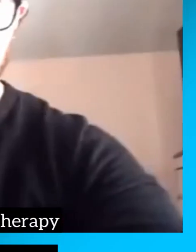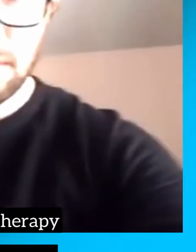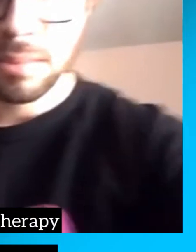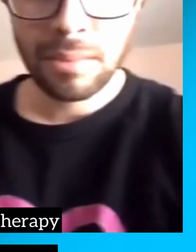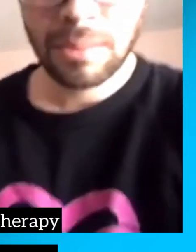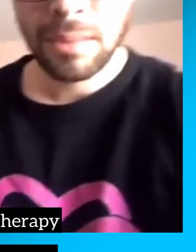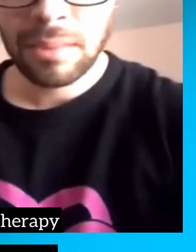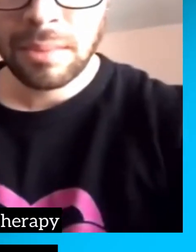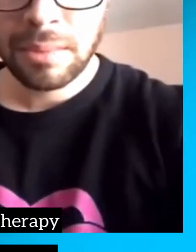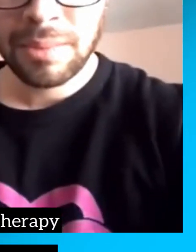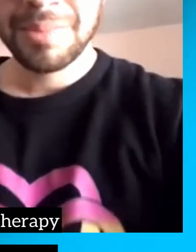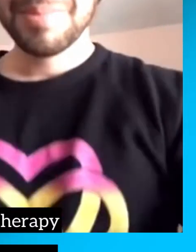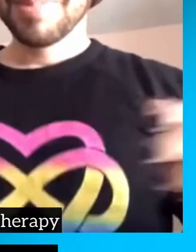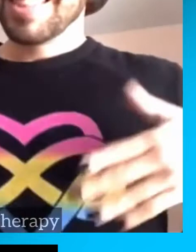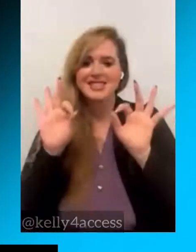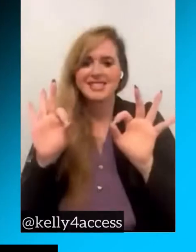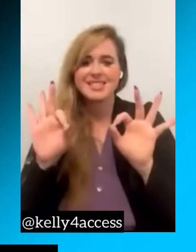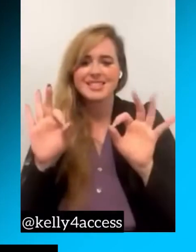Love your sweater, by the way.